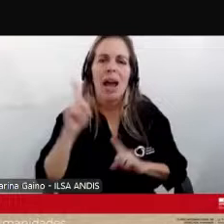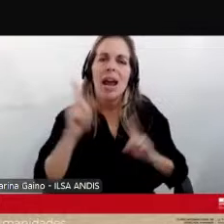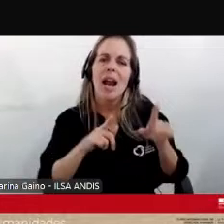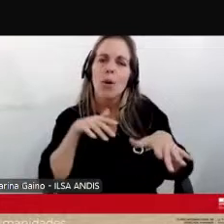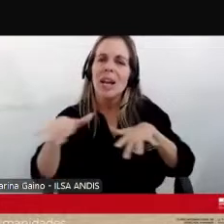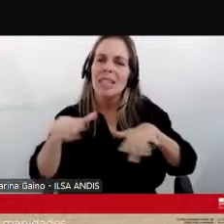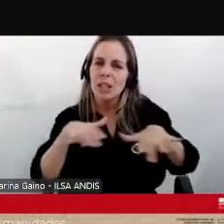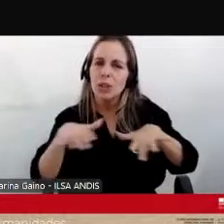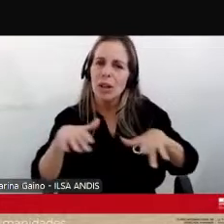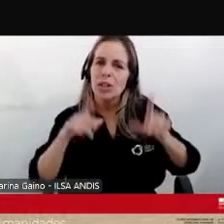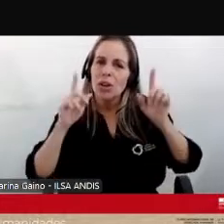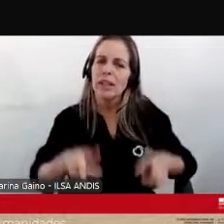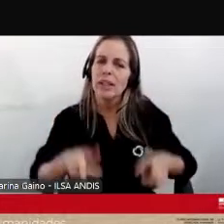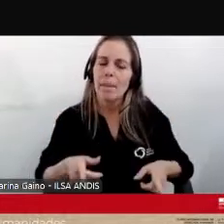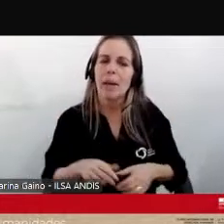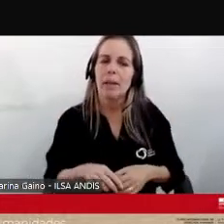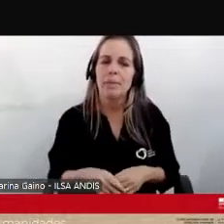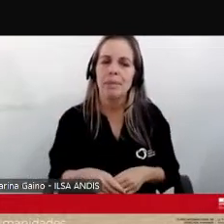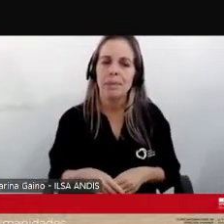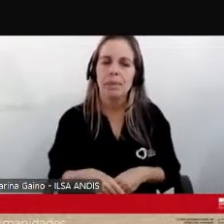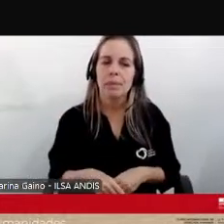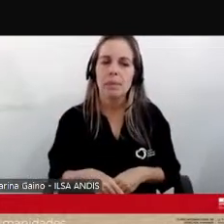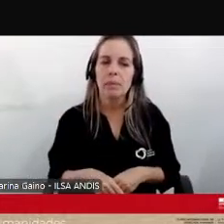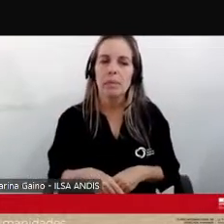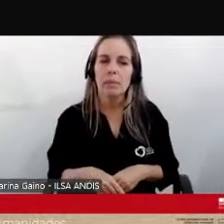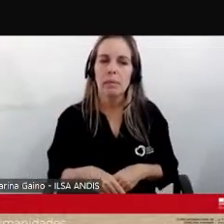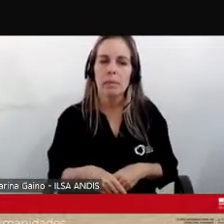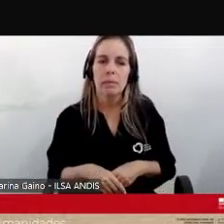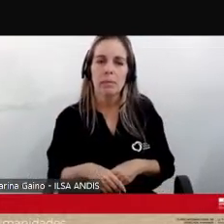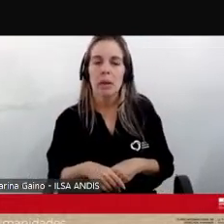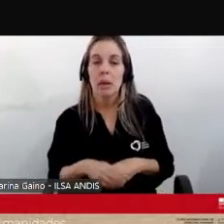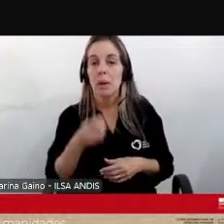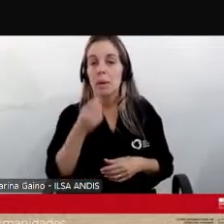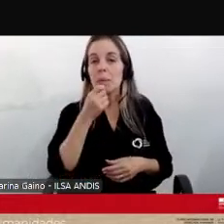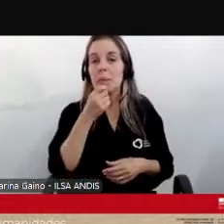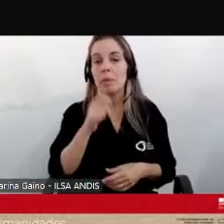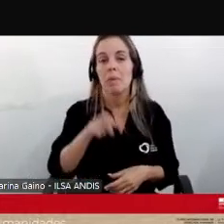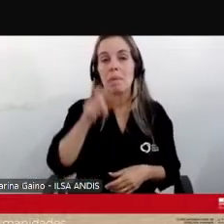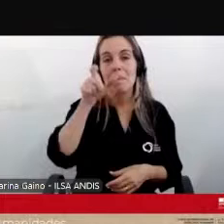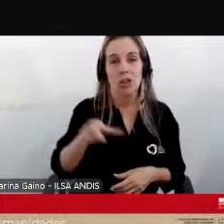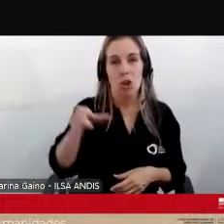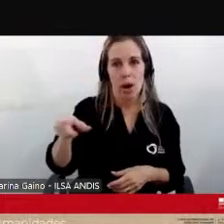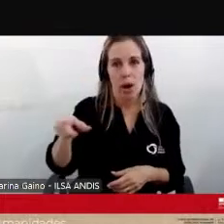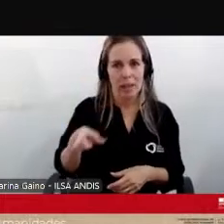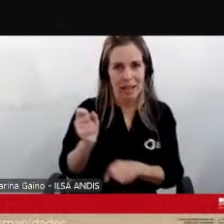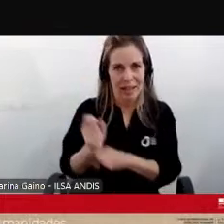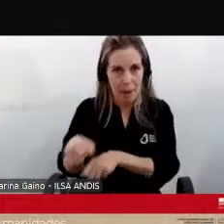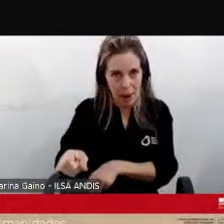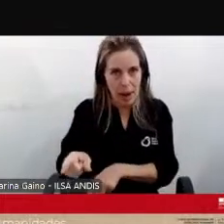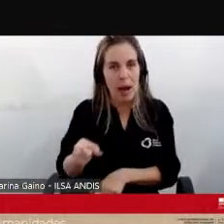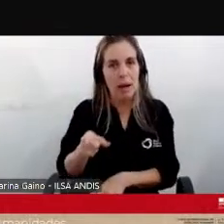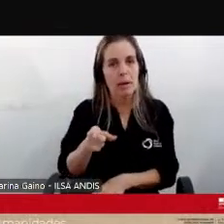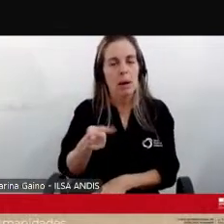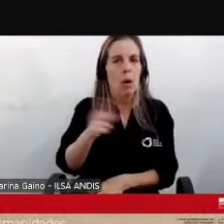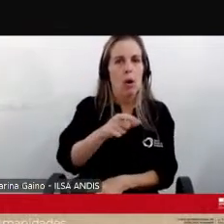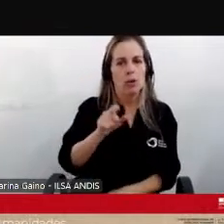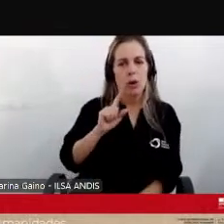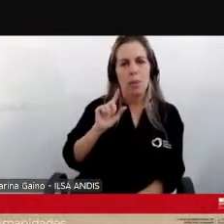workers, being threatened with violence, but it's not especially